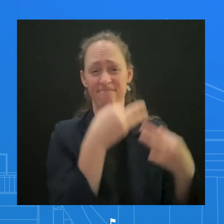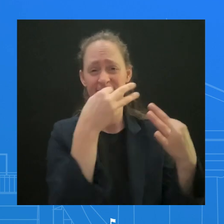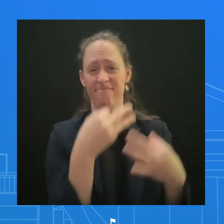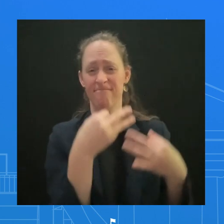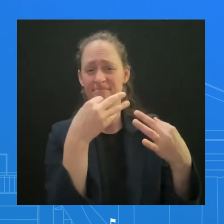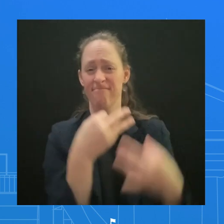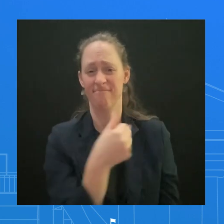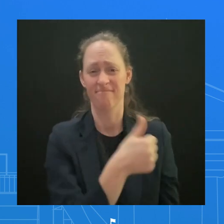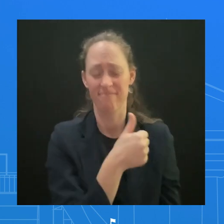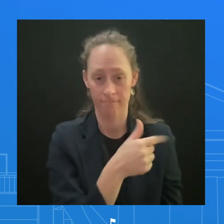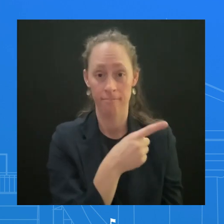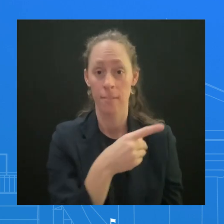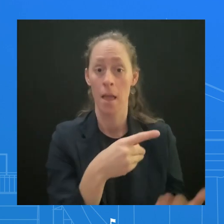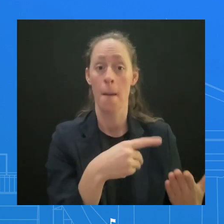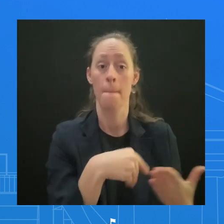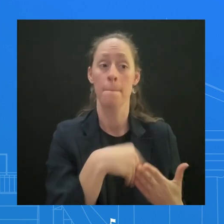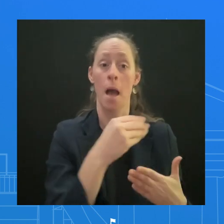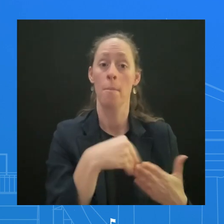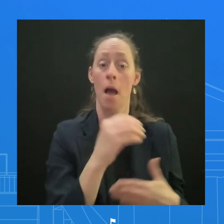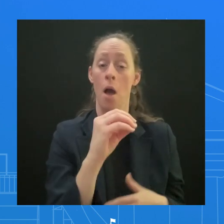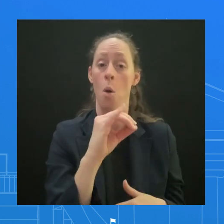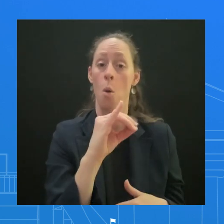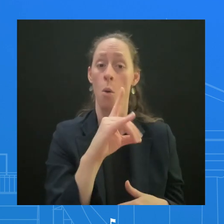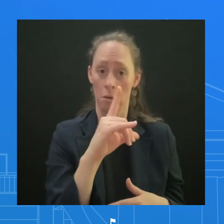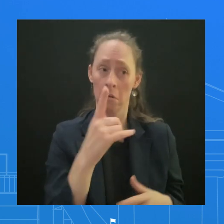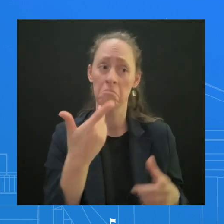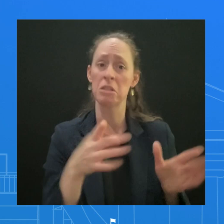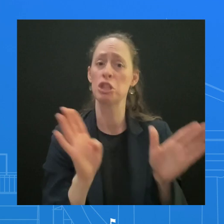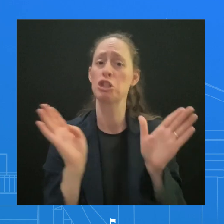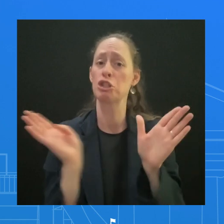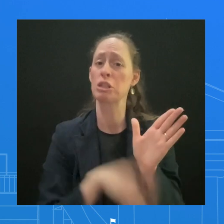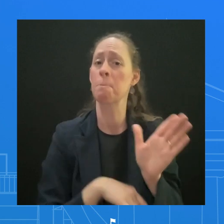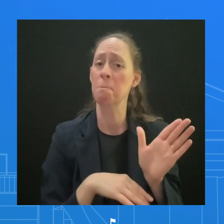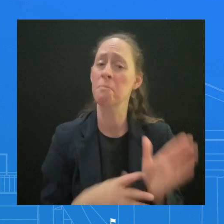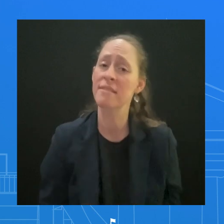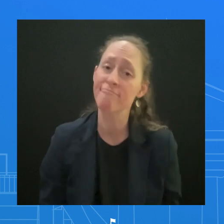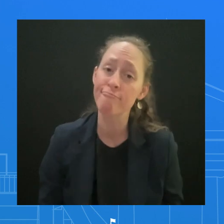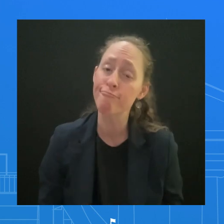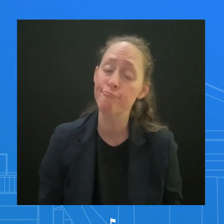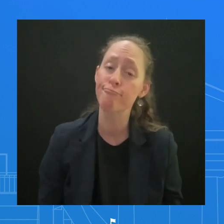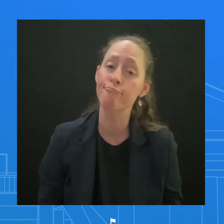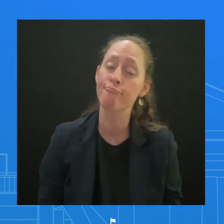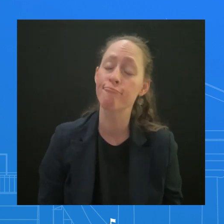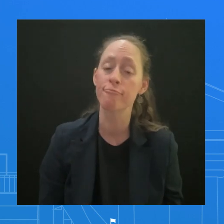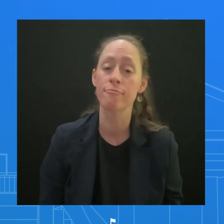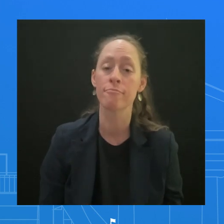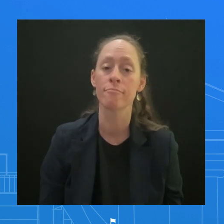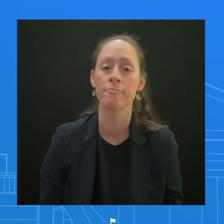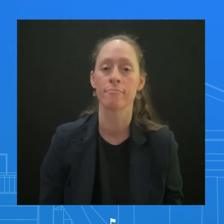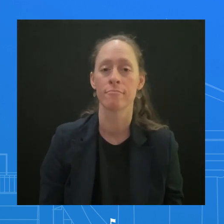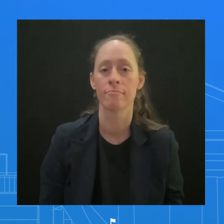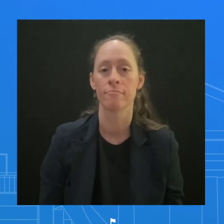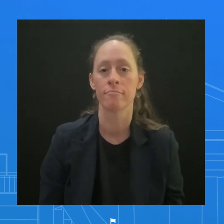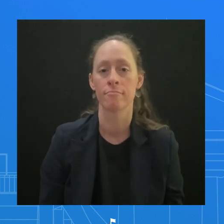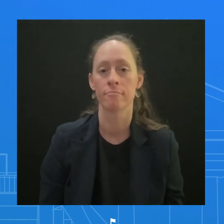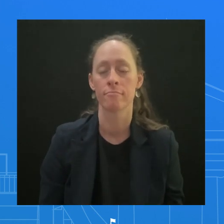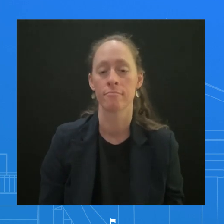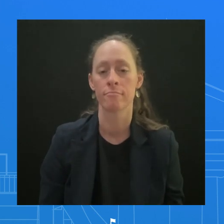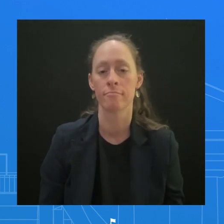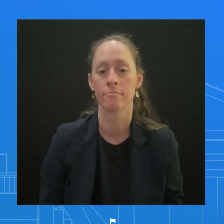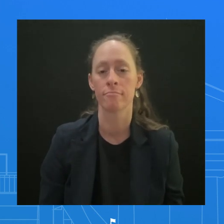NATO, the president's going to be leaving in a couple of weeks. Where do things stand in terms of, his effort to